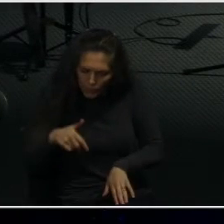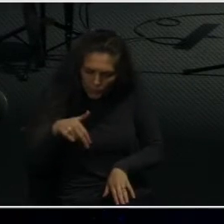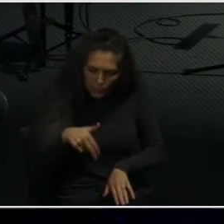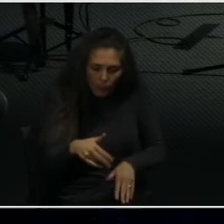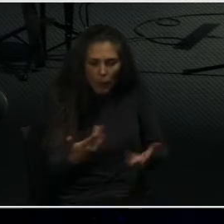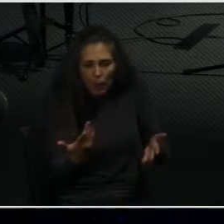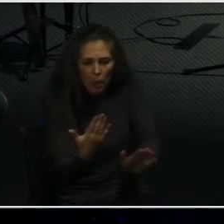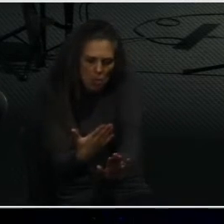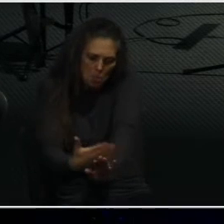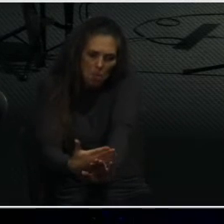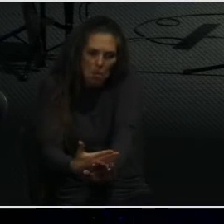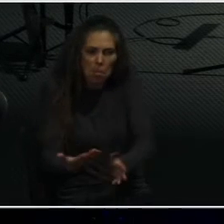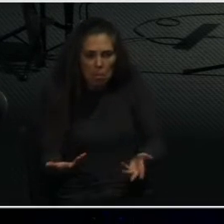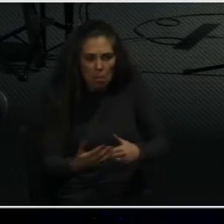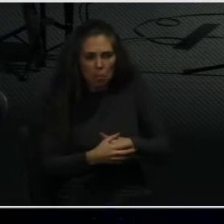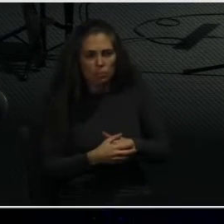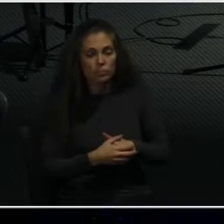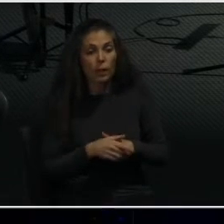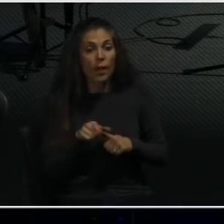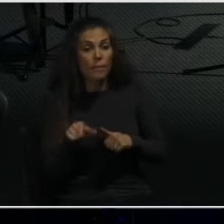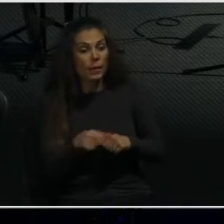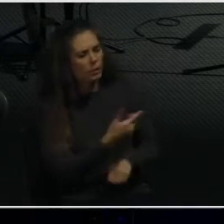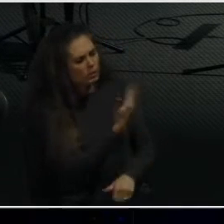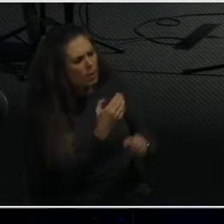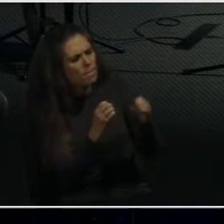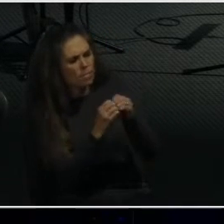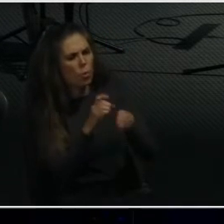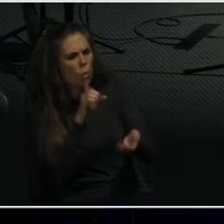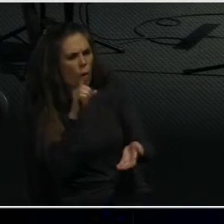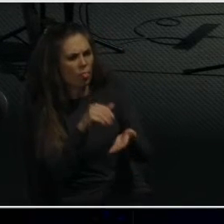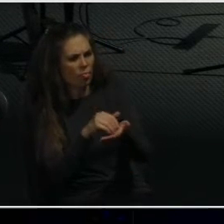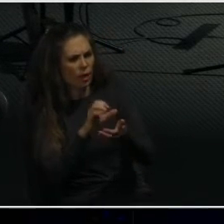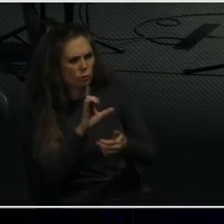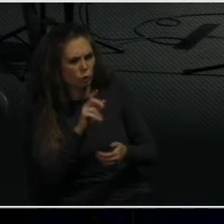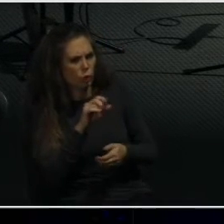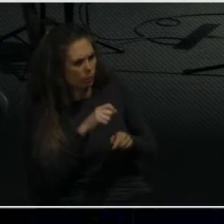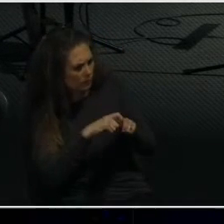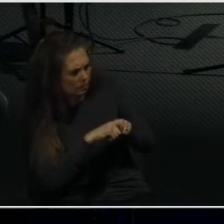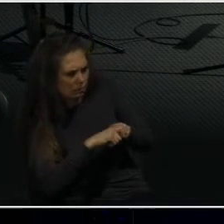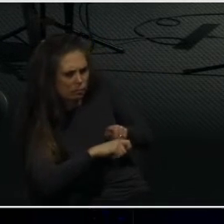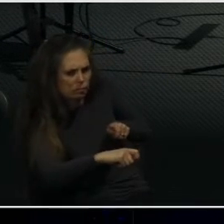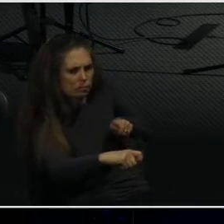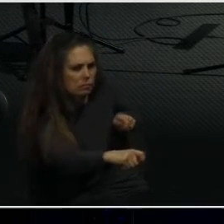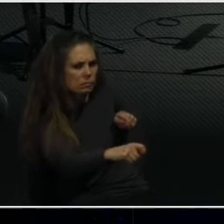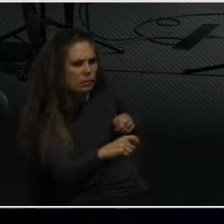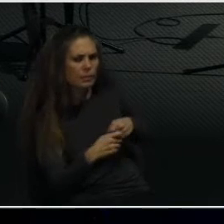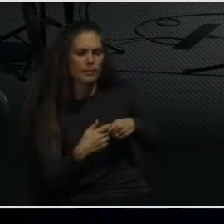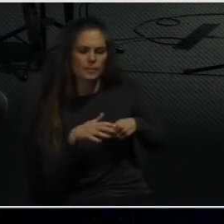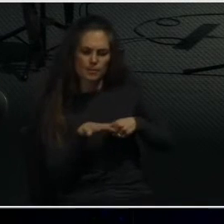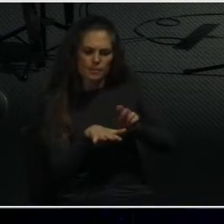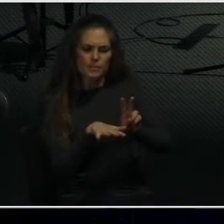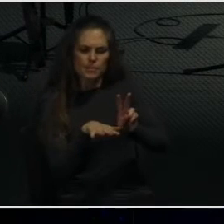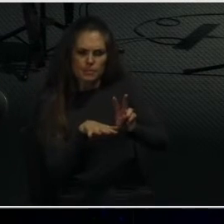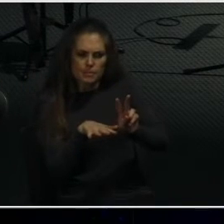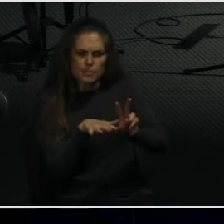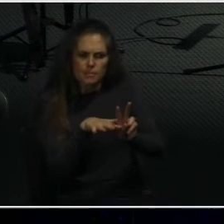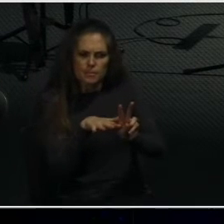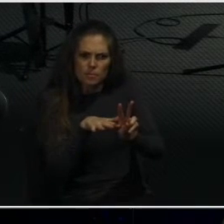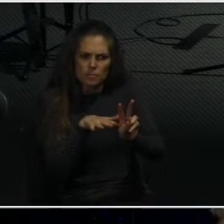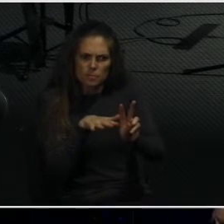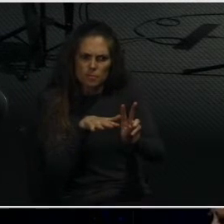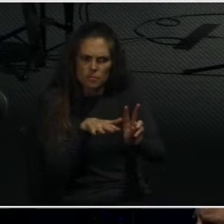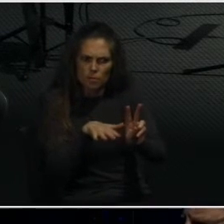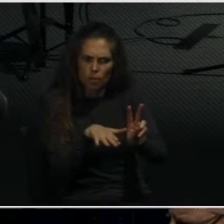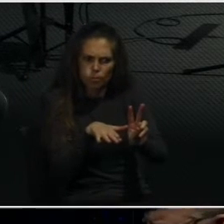messenger goes another 1,000 cubits, and it's knee deep. So, you know, walking out into a lake, and if you get